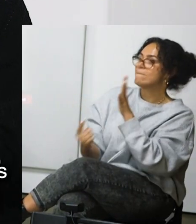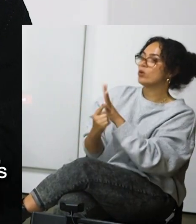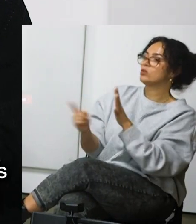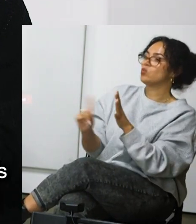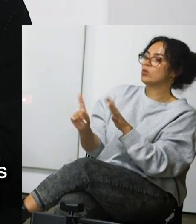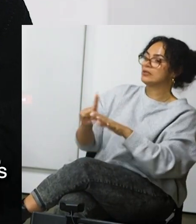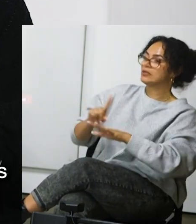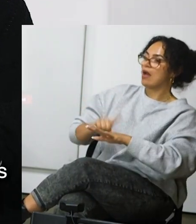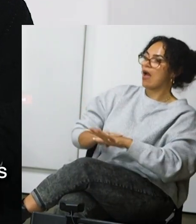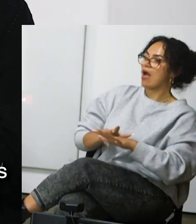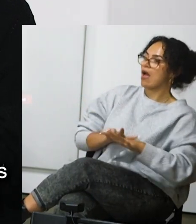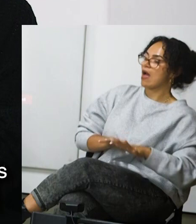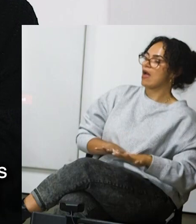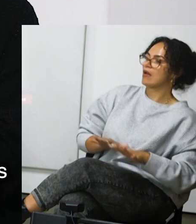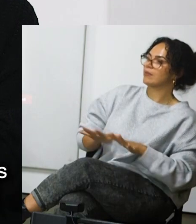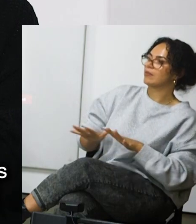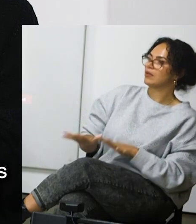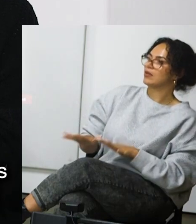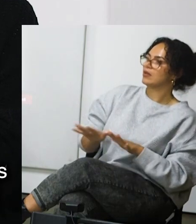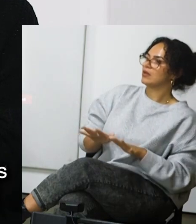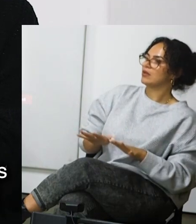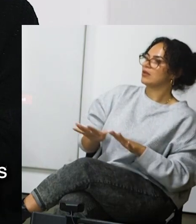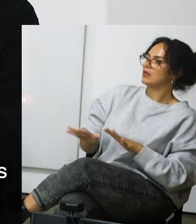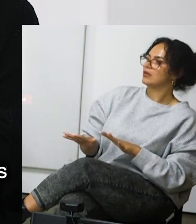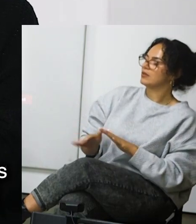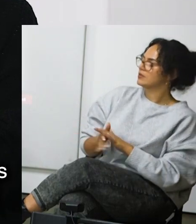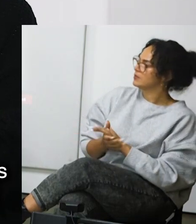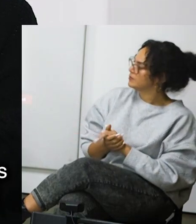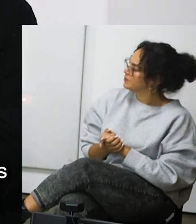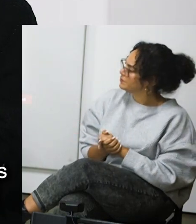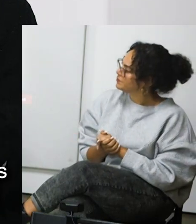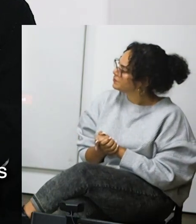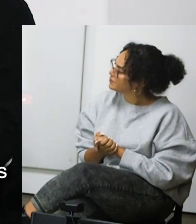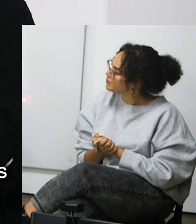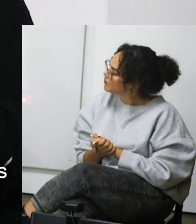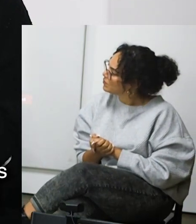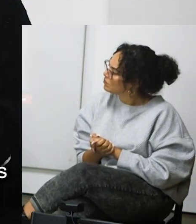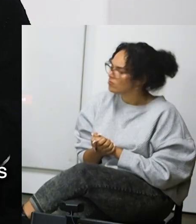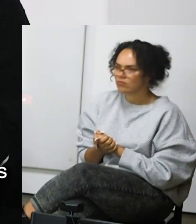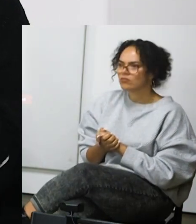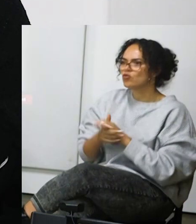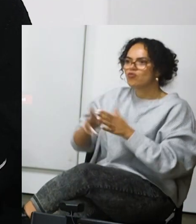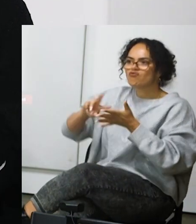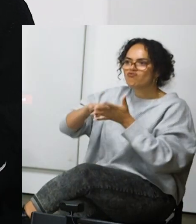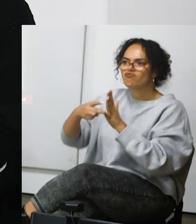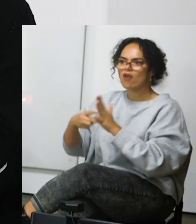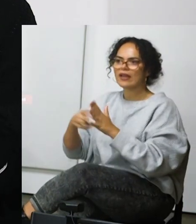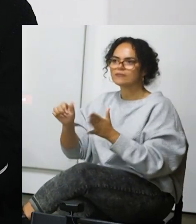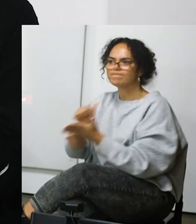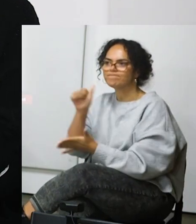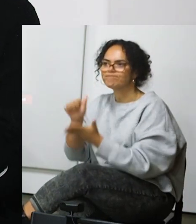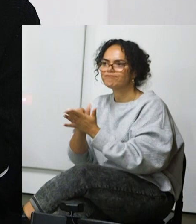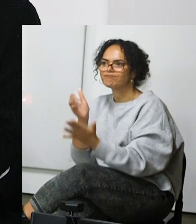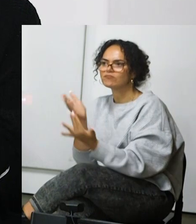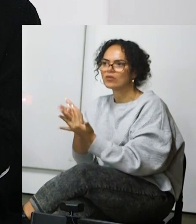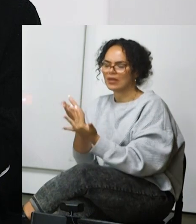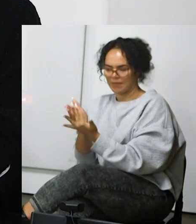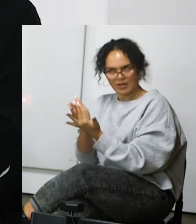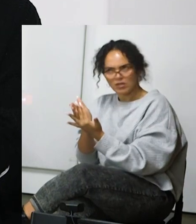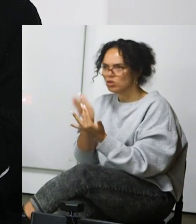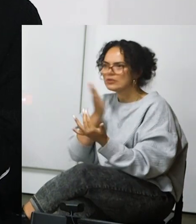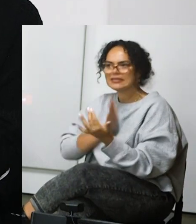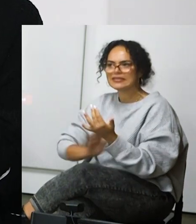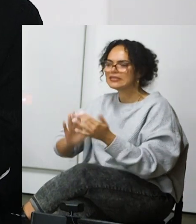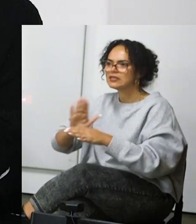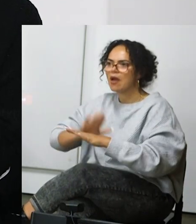it's also because, especially with access workers and this arranging for these things takes time. I think it's really important to arrange that